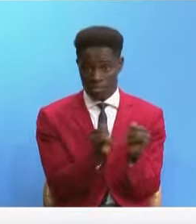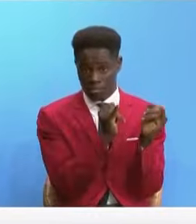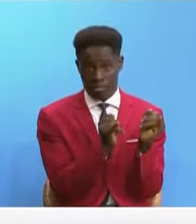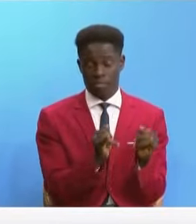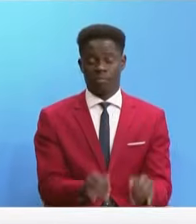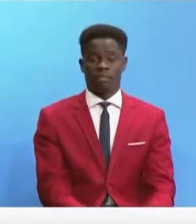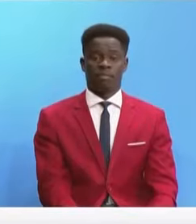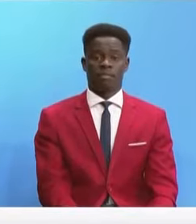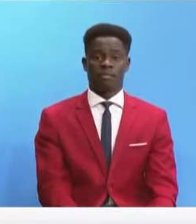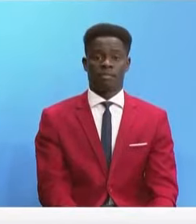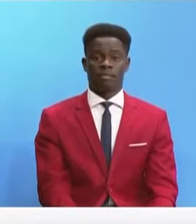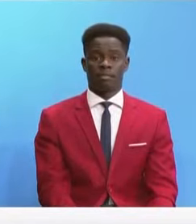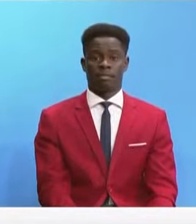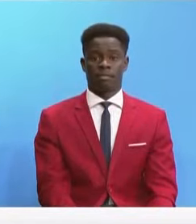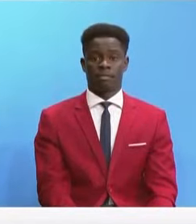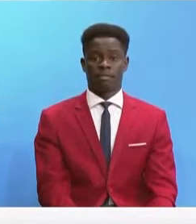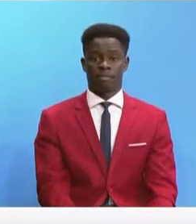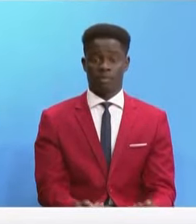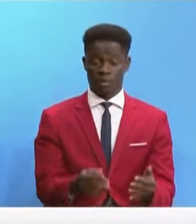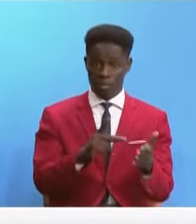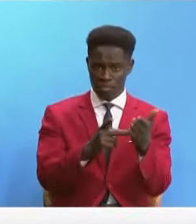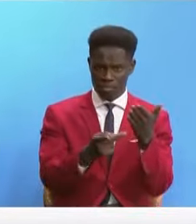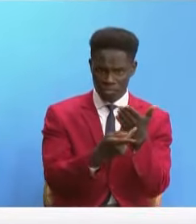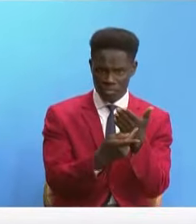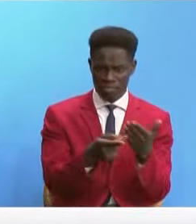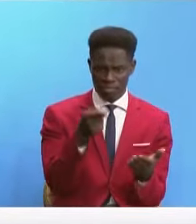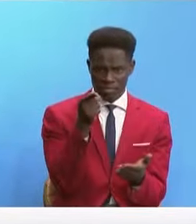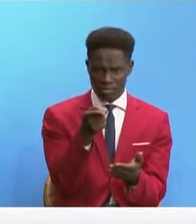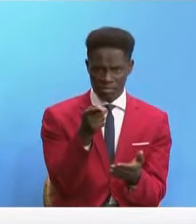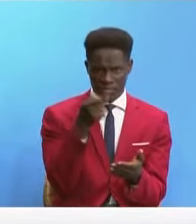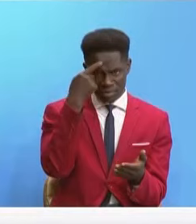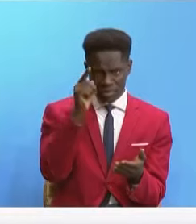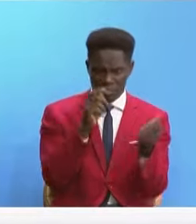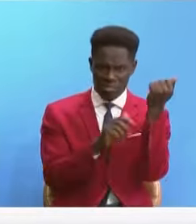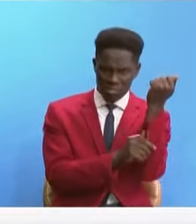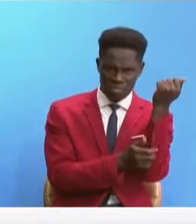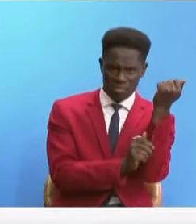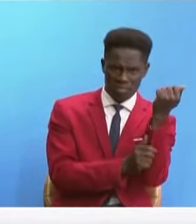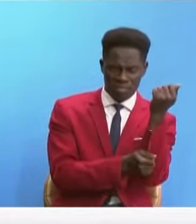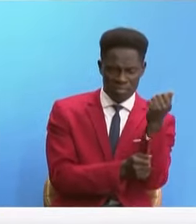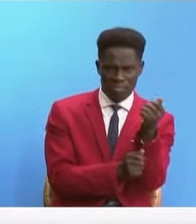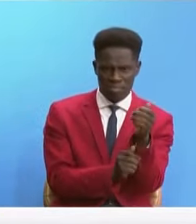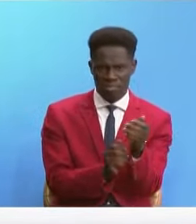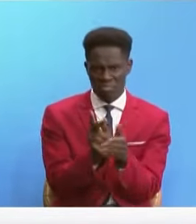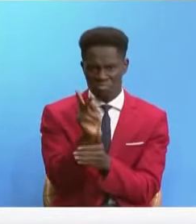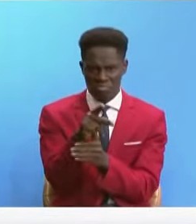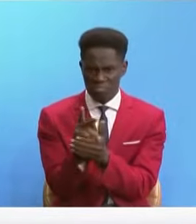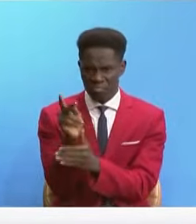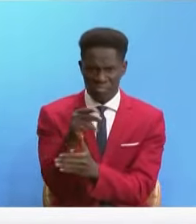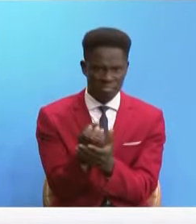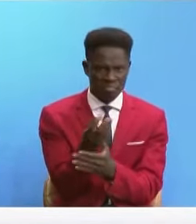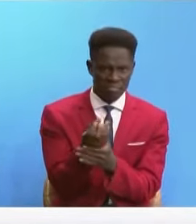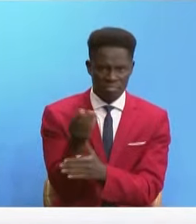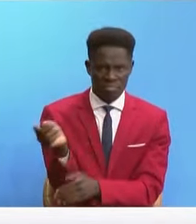early days program, as you may be aware, is to respond to the drought situation. The maize received under this